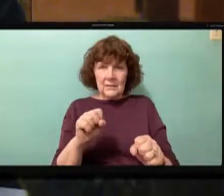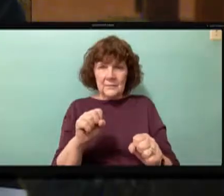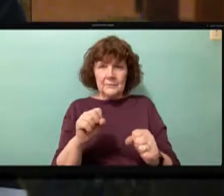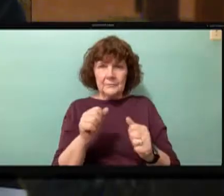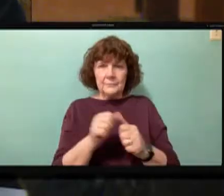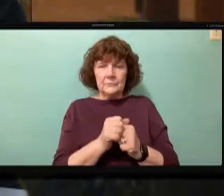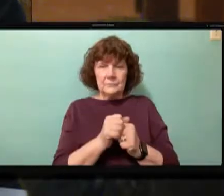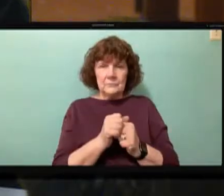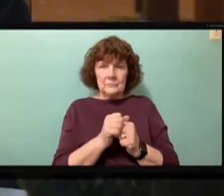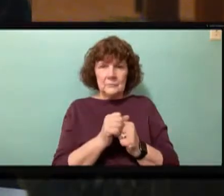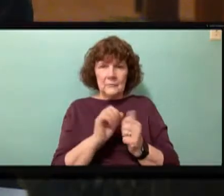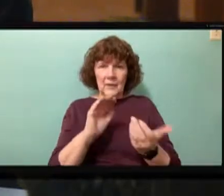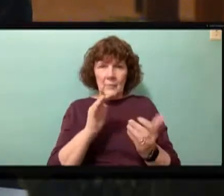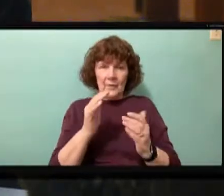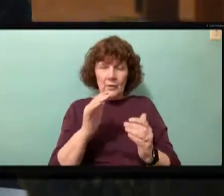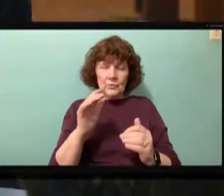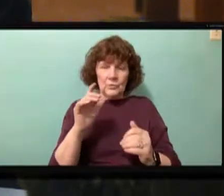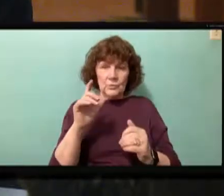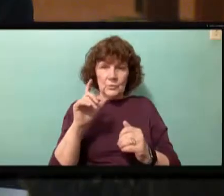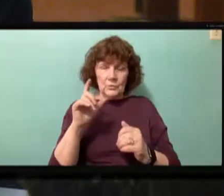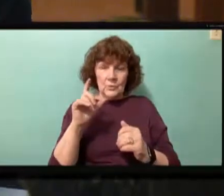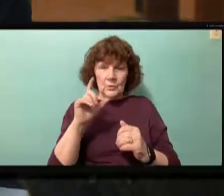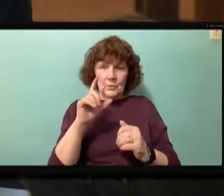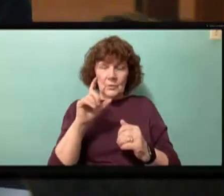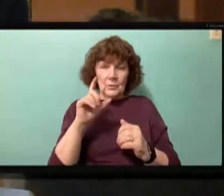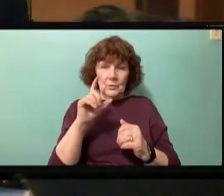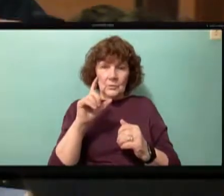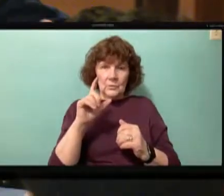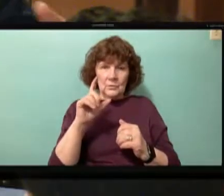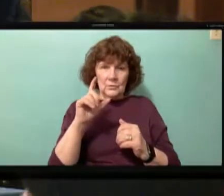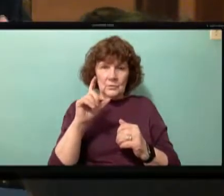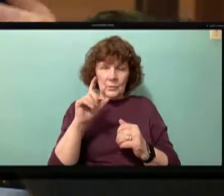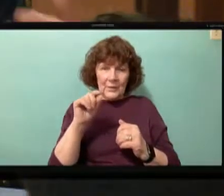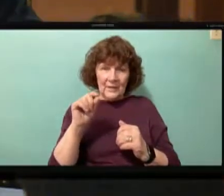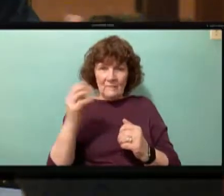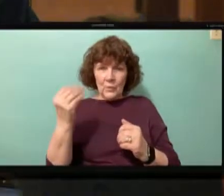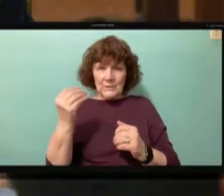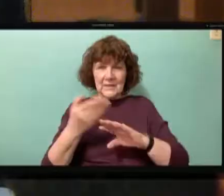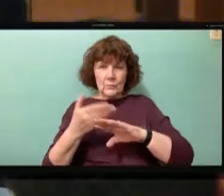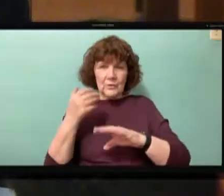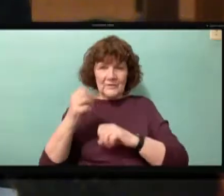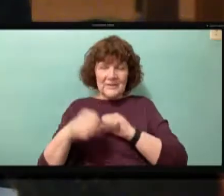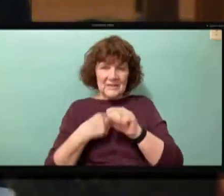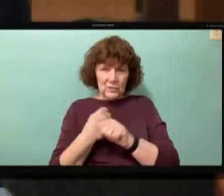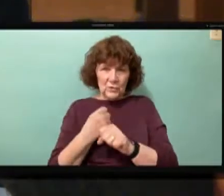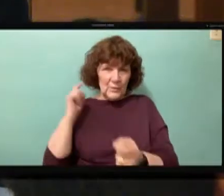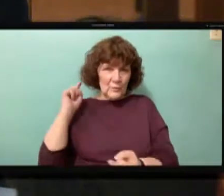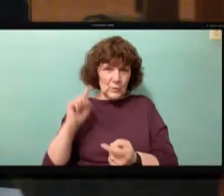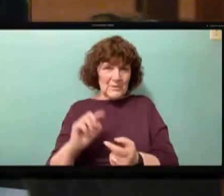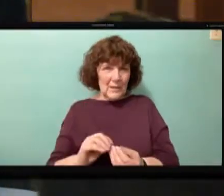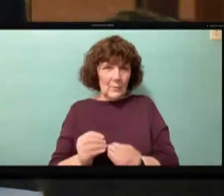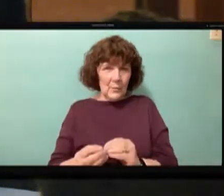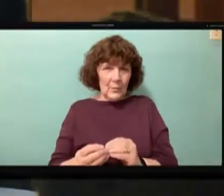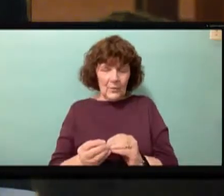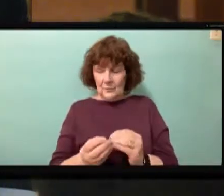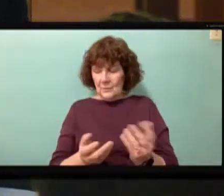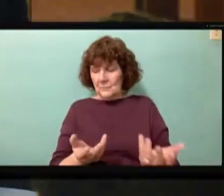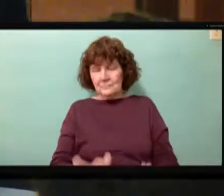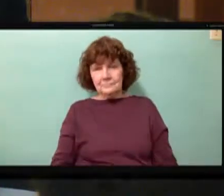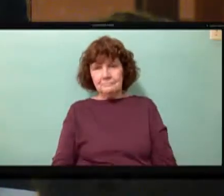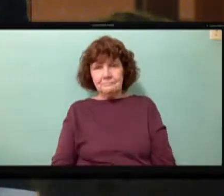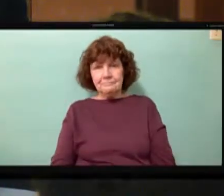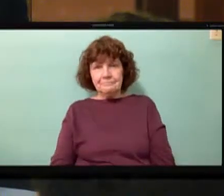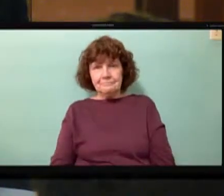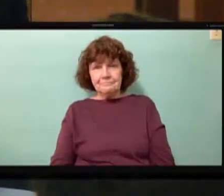20 and 14 respectively in the years preceding that. So I think we are reducing the number of instances in which